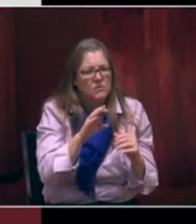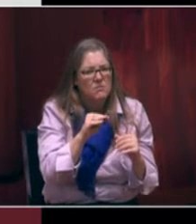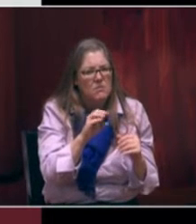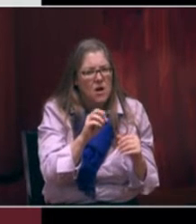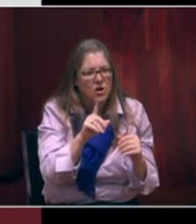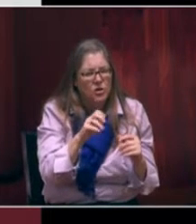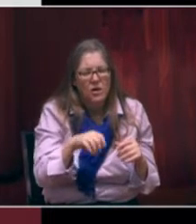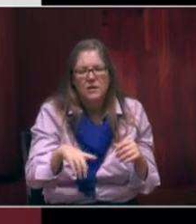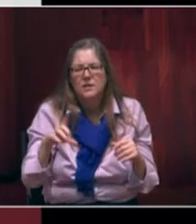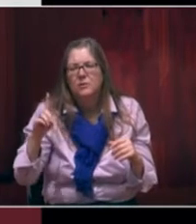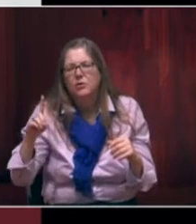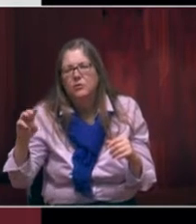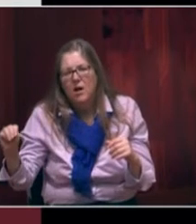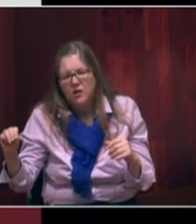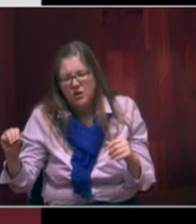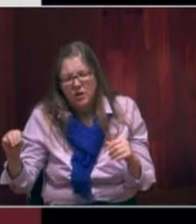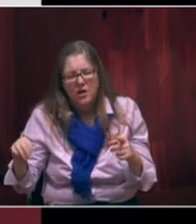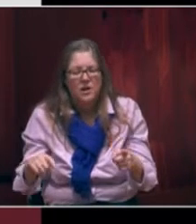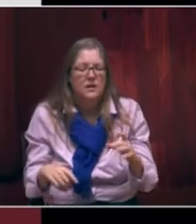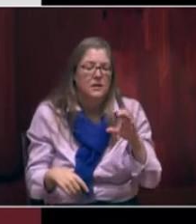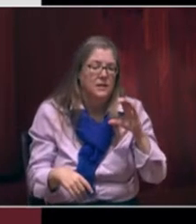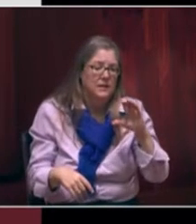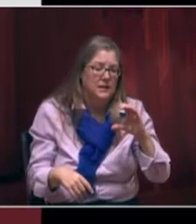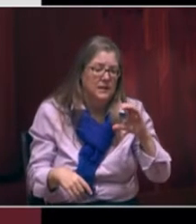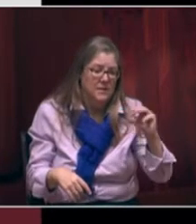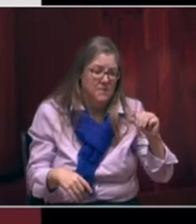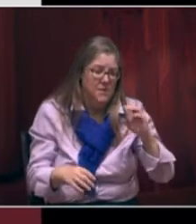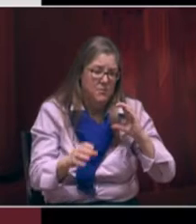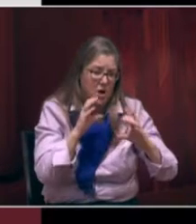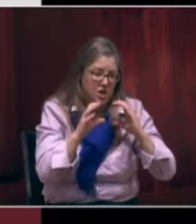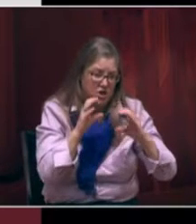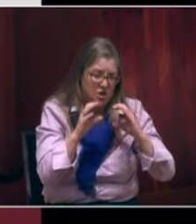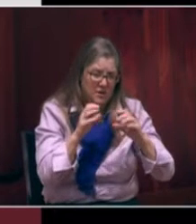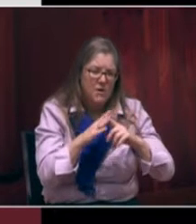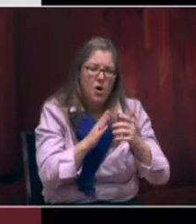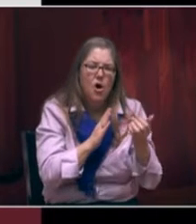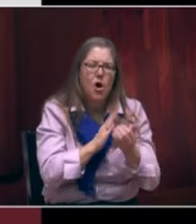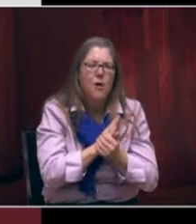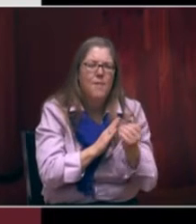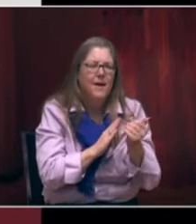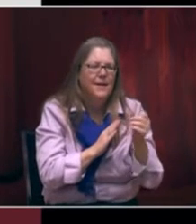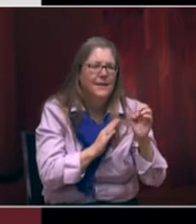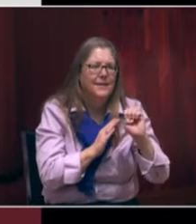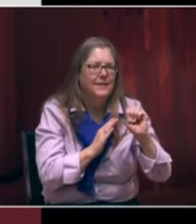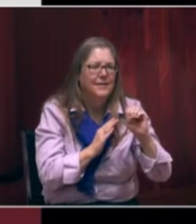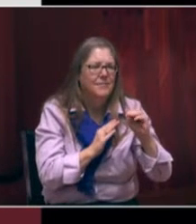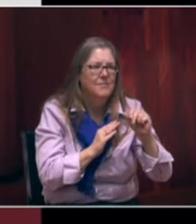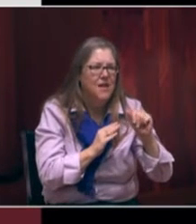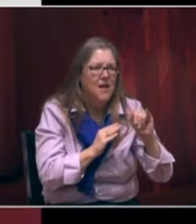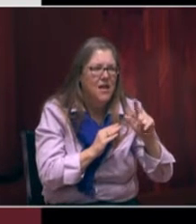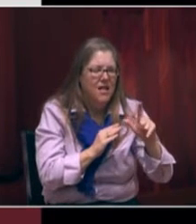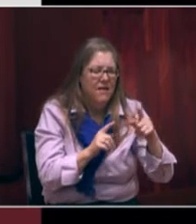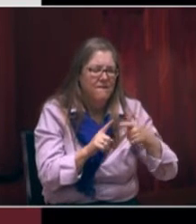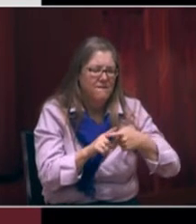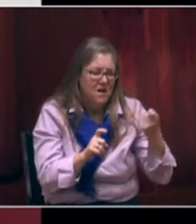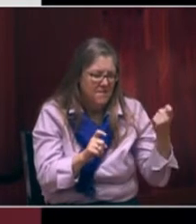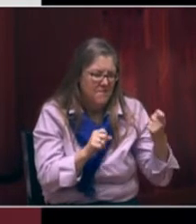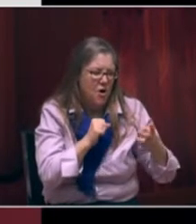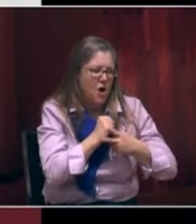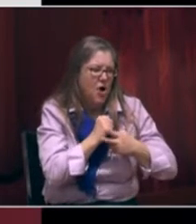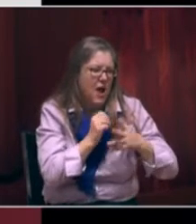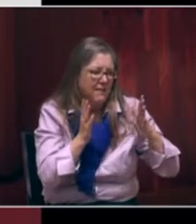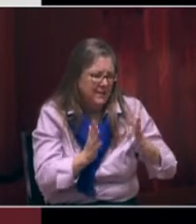is a pilot really for communication, which means automated emails, from ARCUS for all our